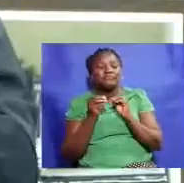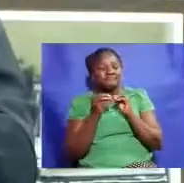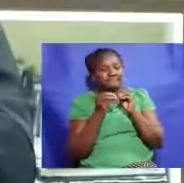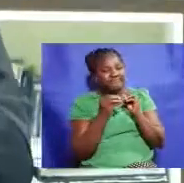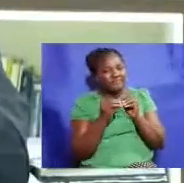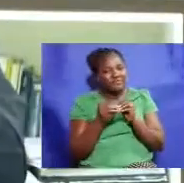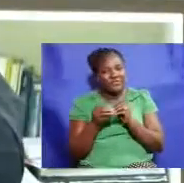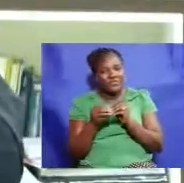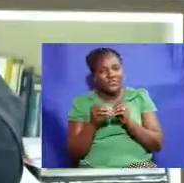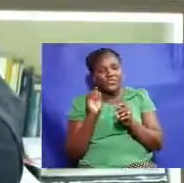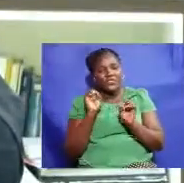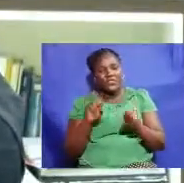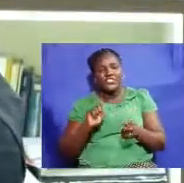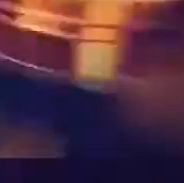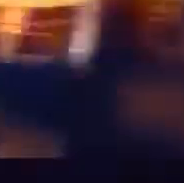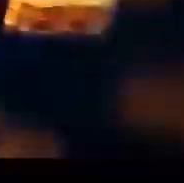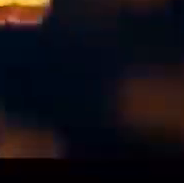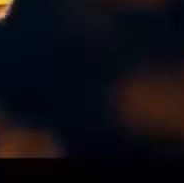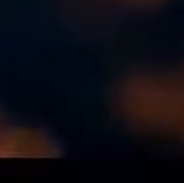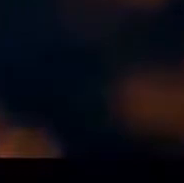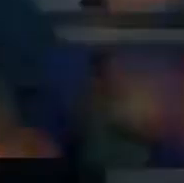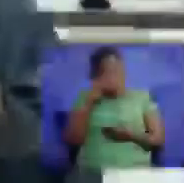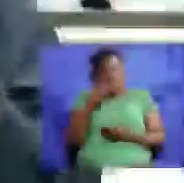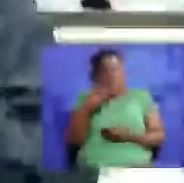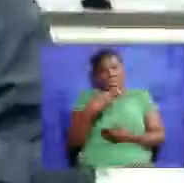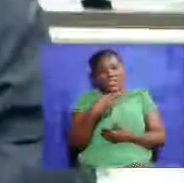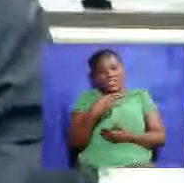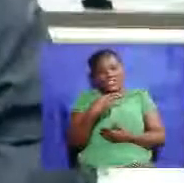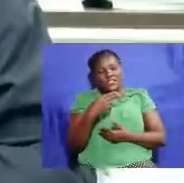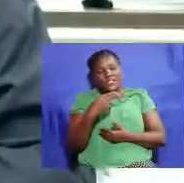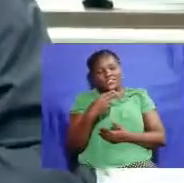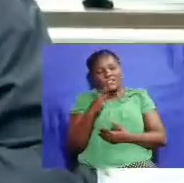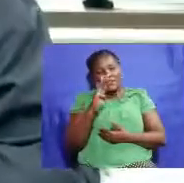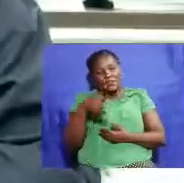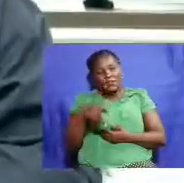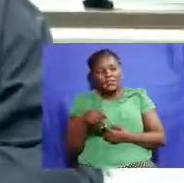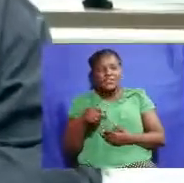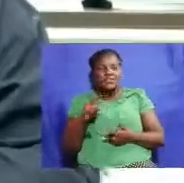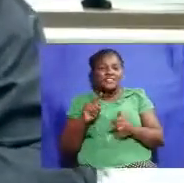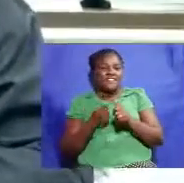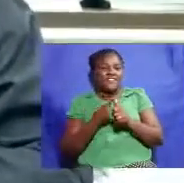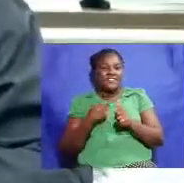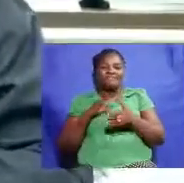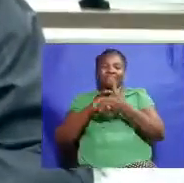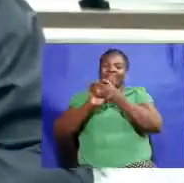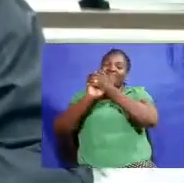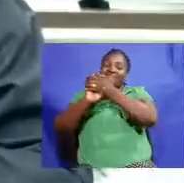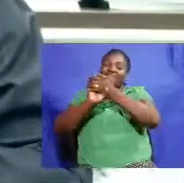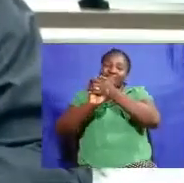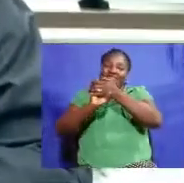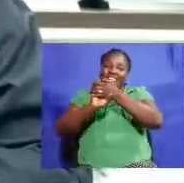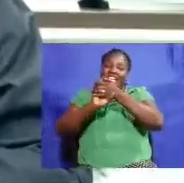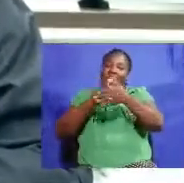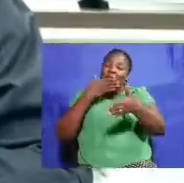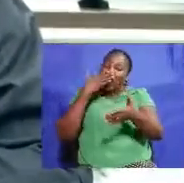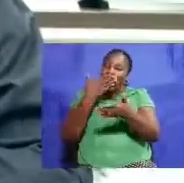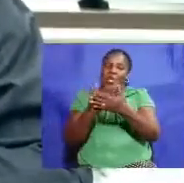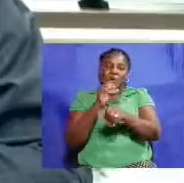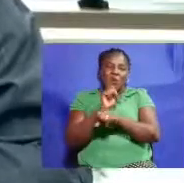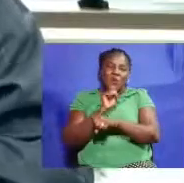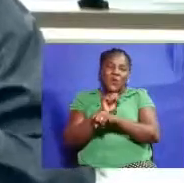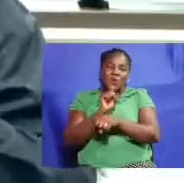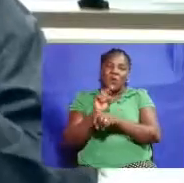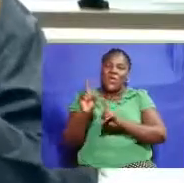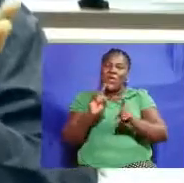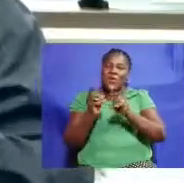the quality of life of persons with disabilities. Let me congratulate H4P for the good work that they have been doing over